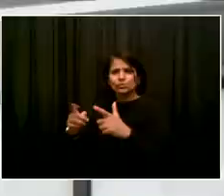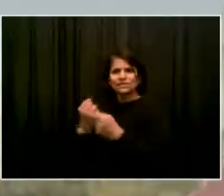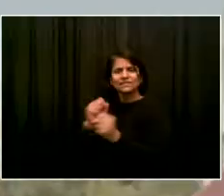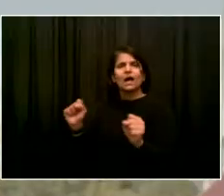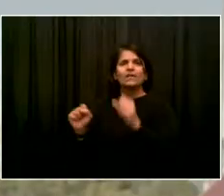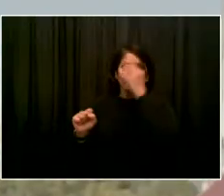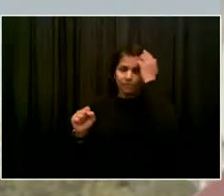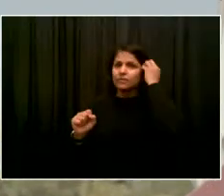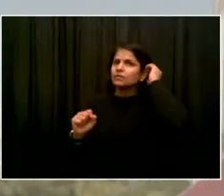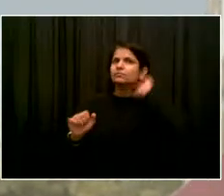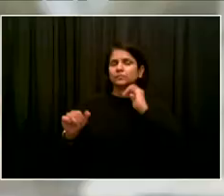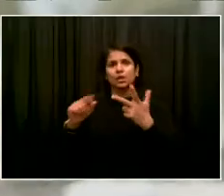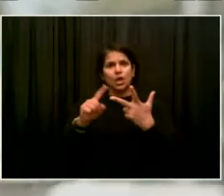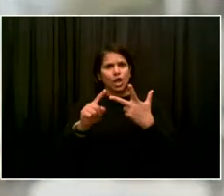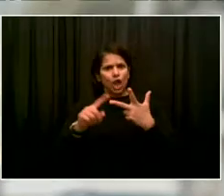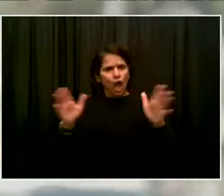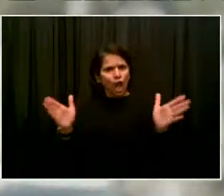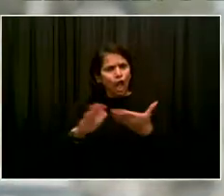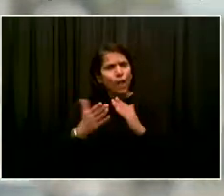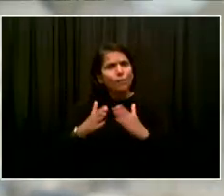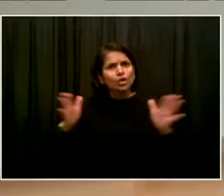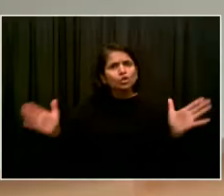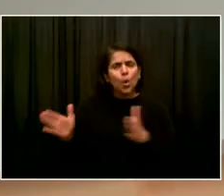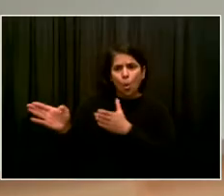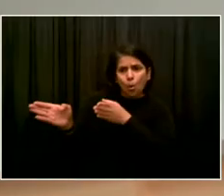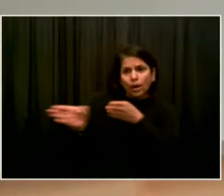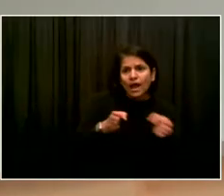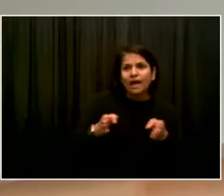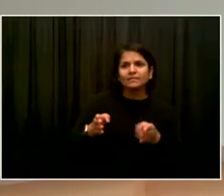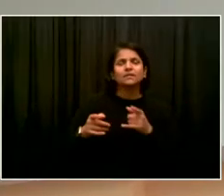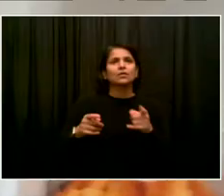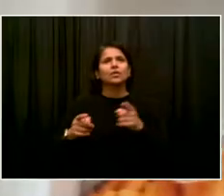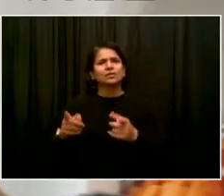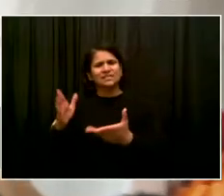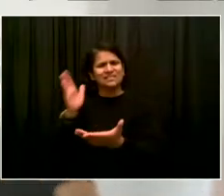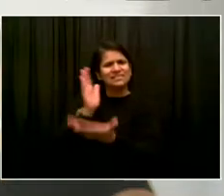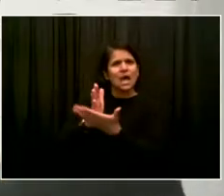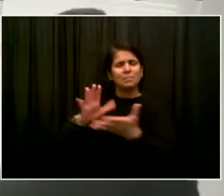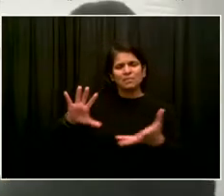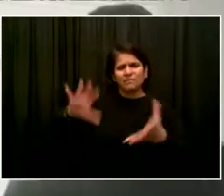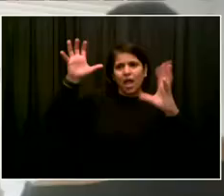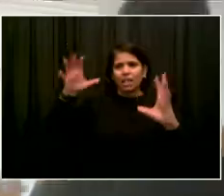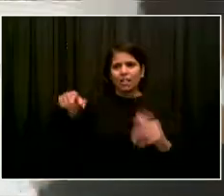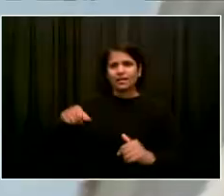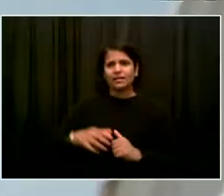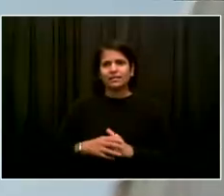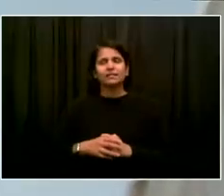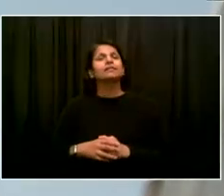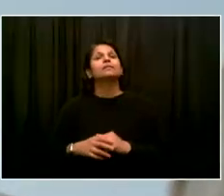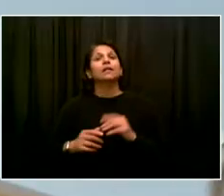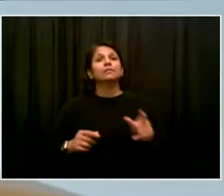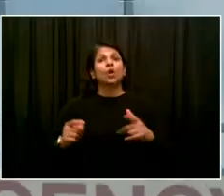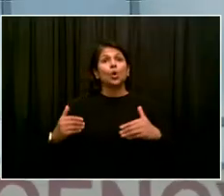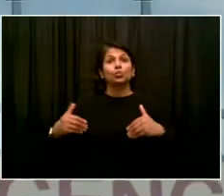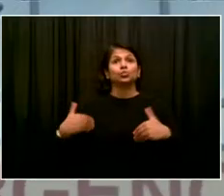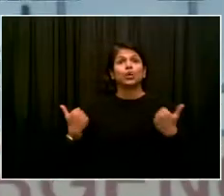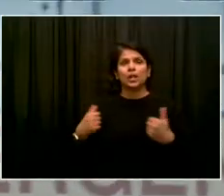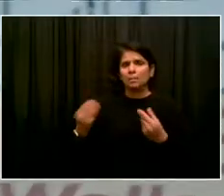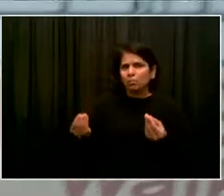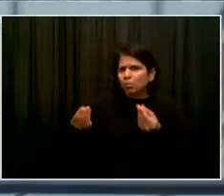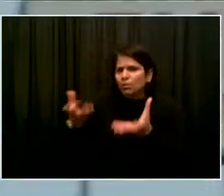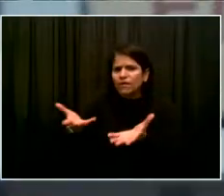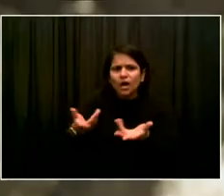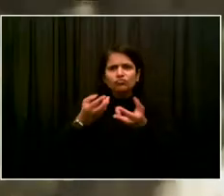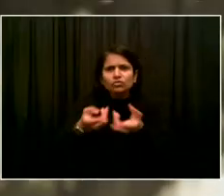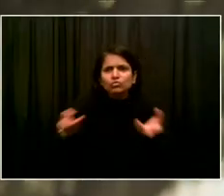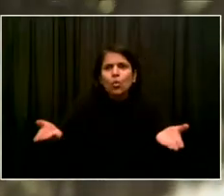young people the tools that they need to be successful in life, the therapeutic services, the job program, the in-school program, the hospital